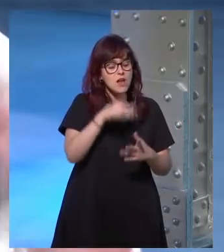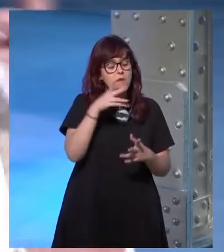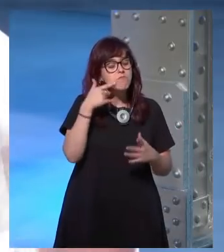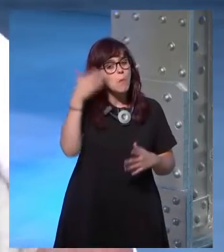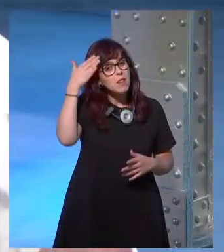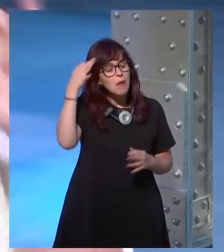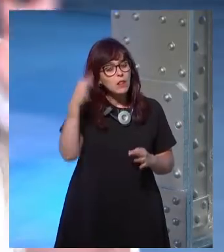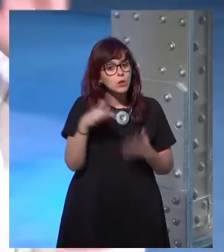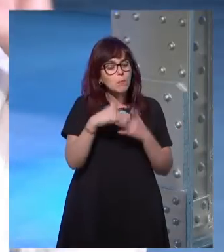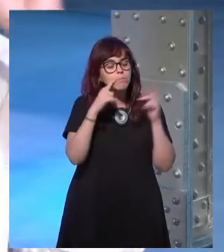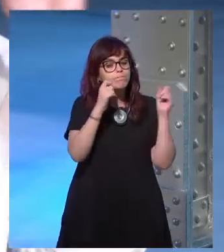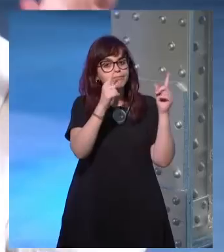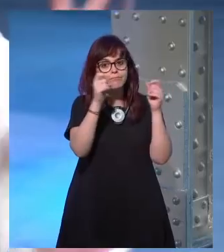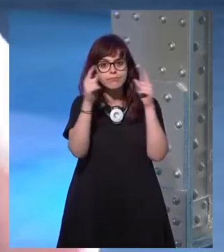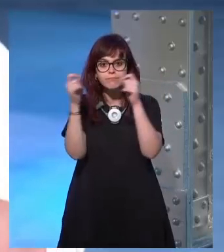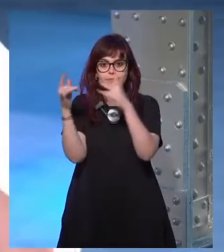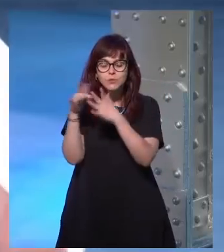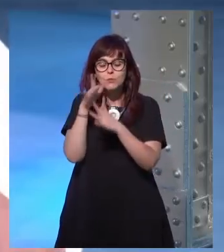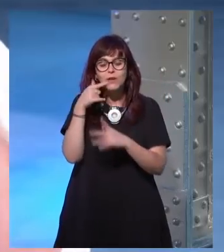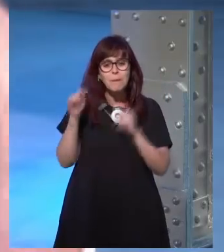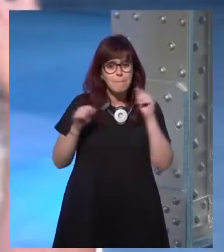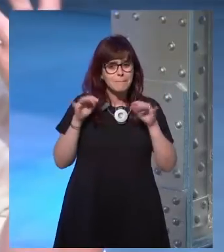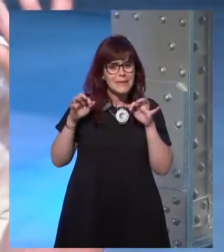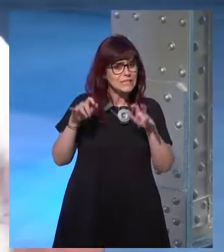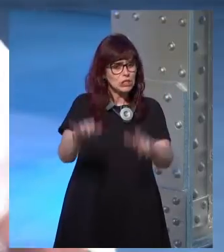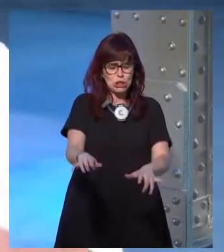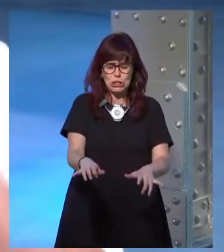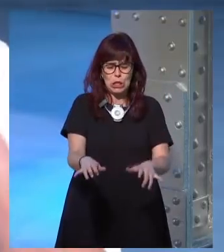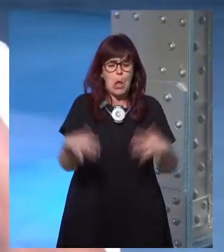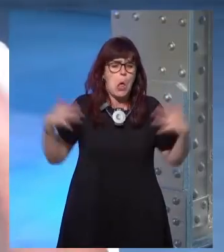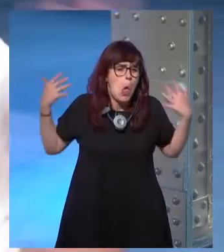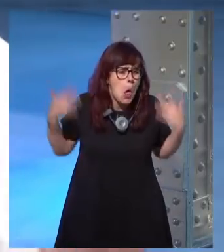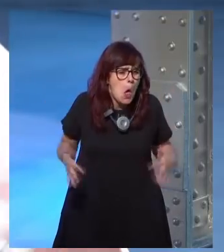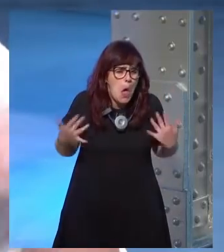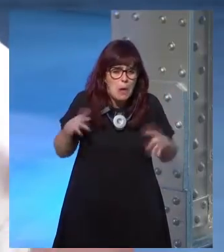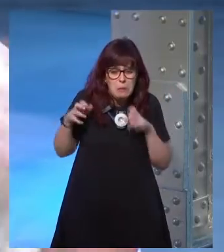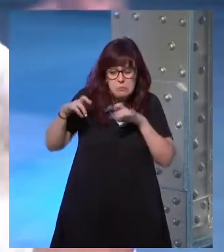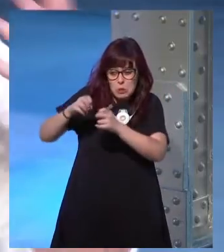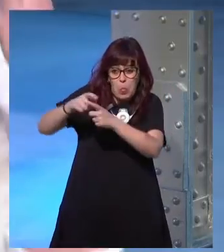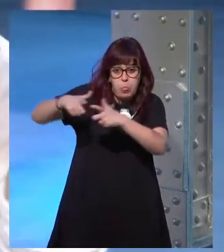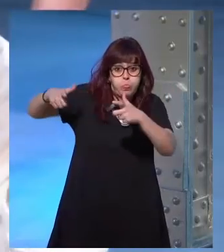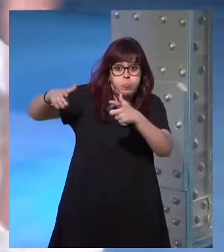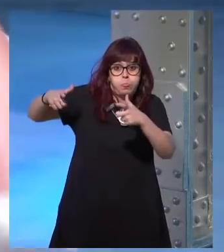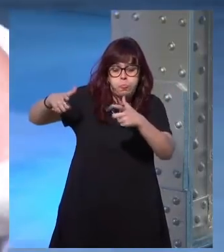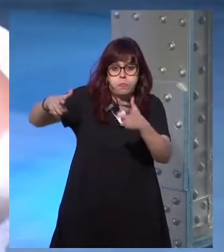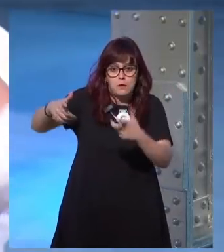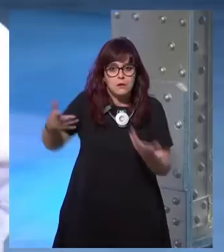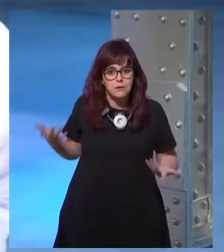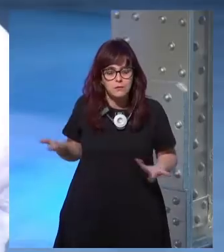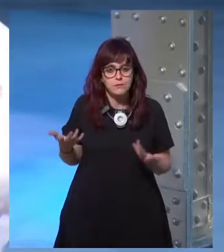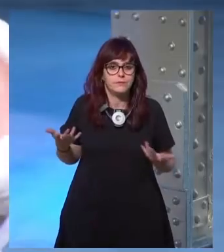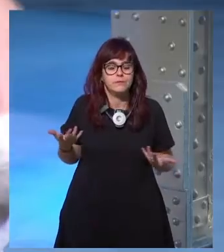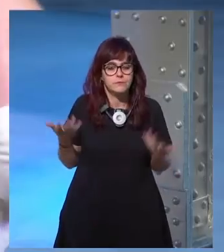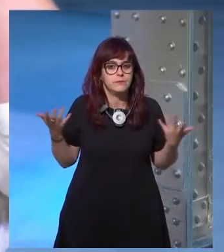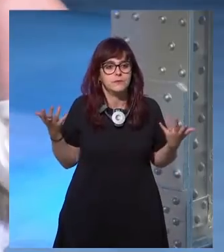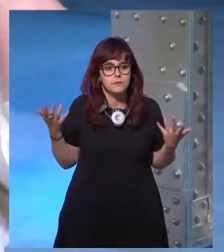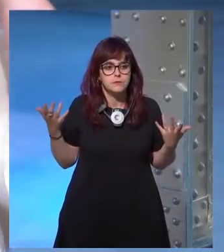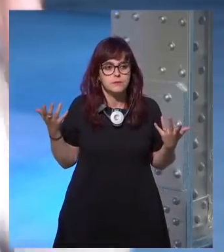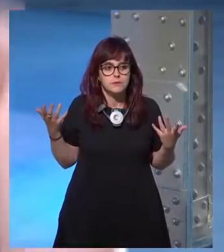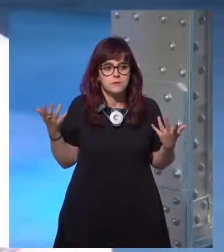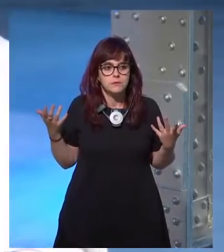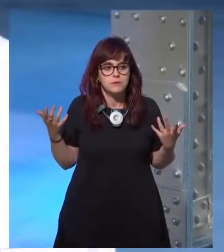bugs. The bugs, especially in my God's War books, it's the bugs are the magic. That's how it's bug punk. That's the magic